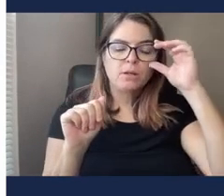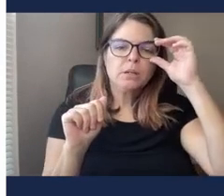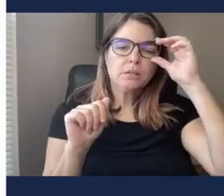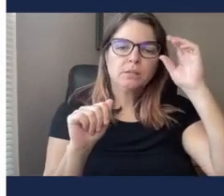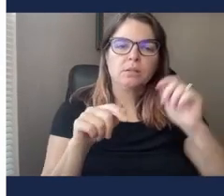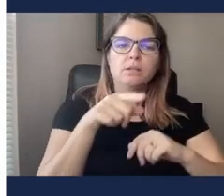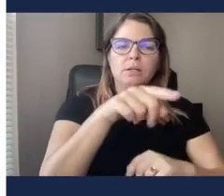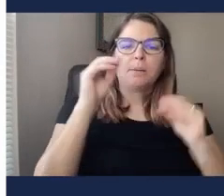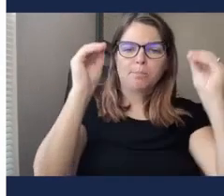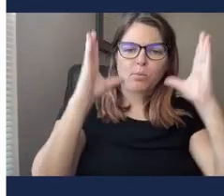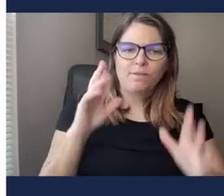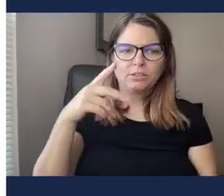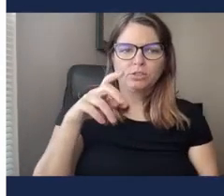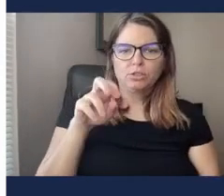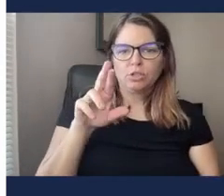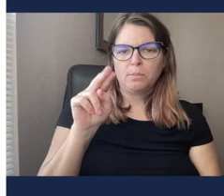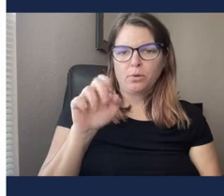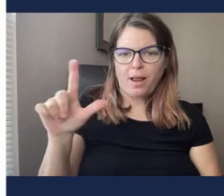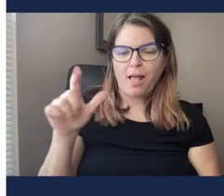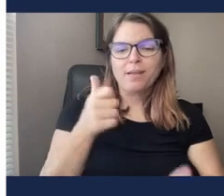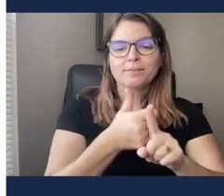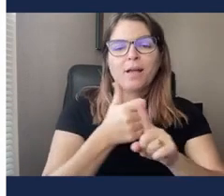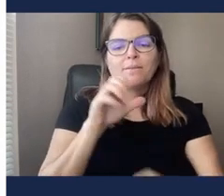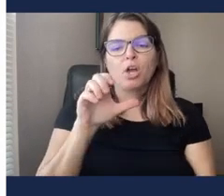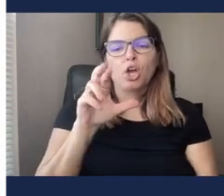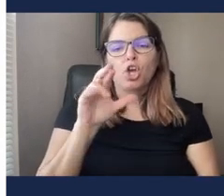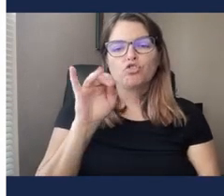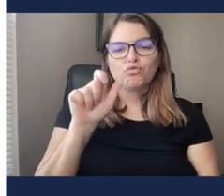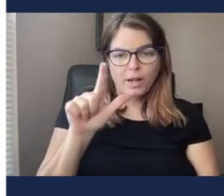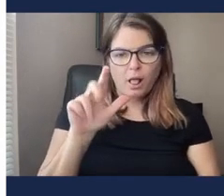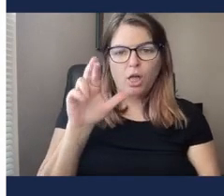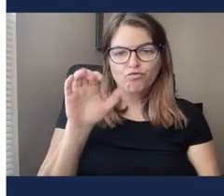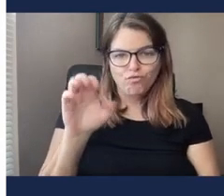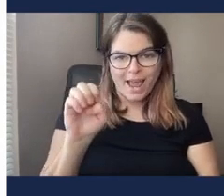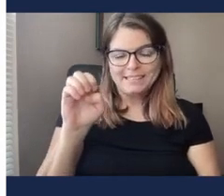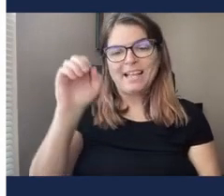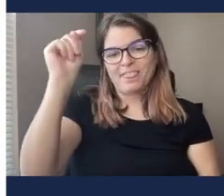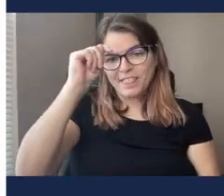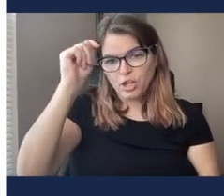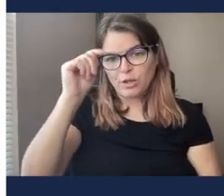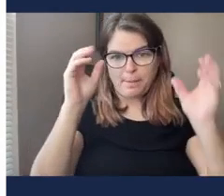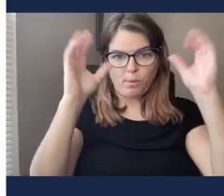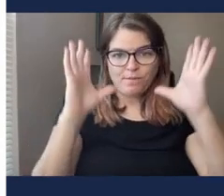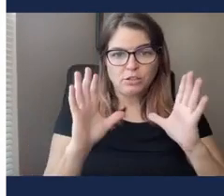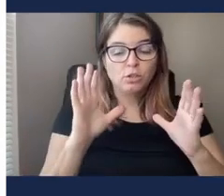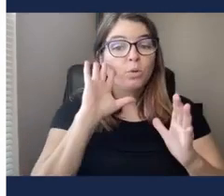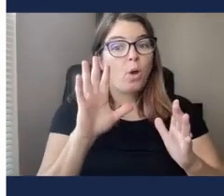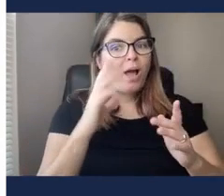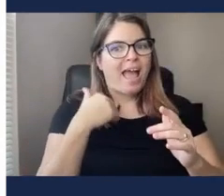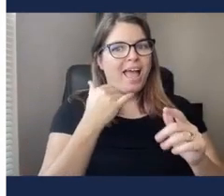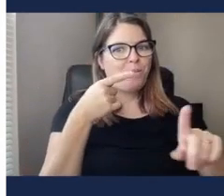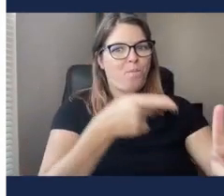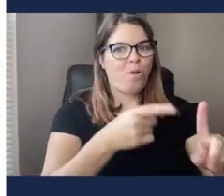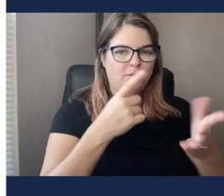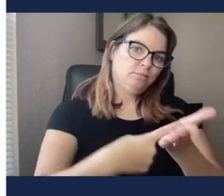Professor Purnell is an actual critical race theory professor. There was a time when there was a lot of talk about critical race theory